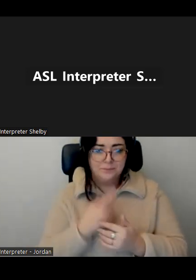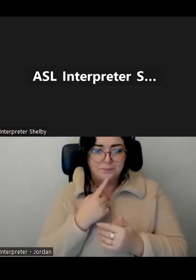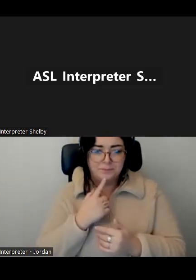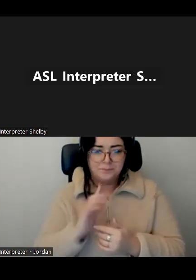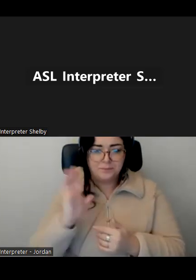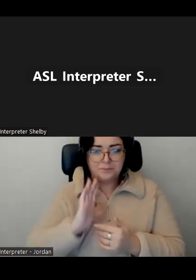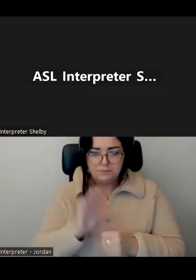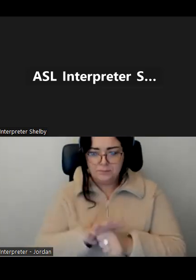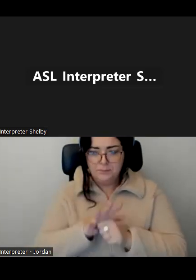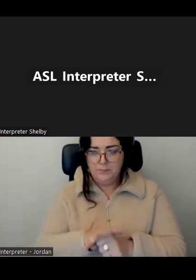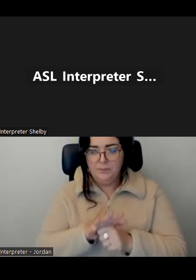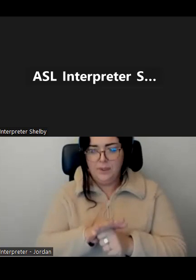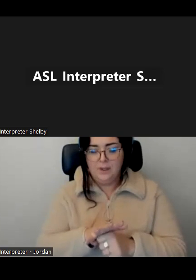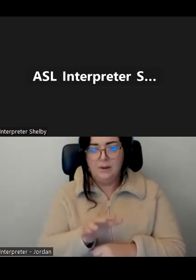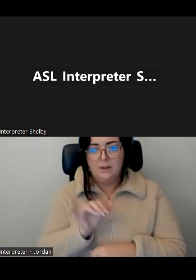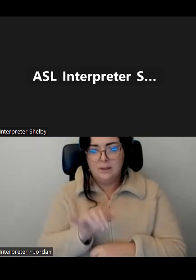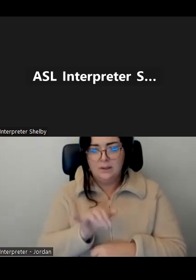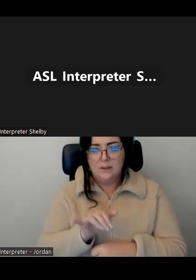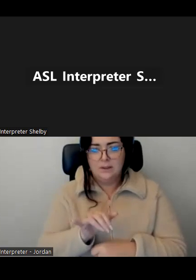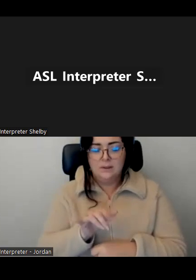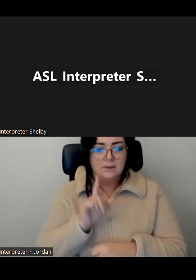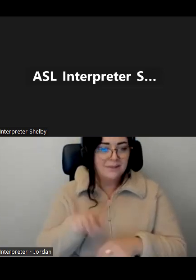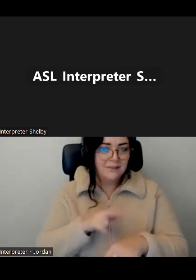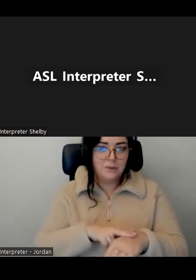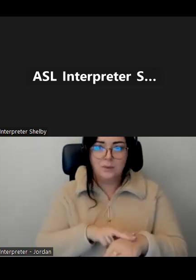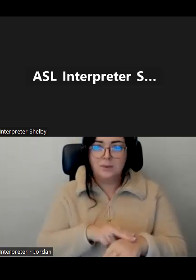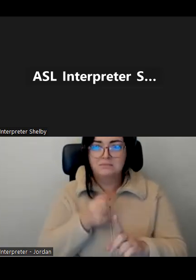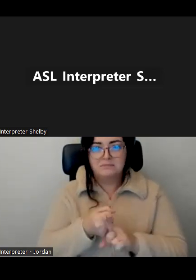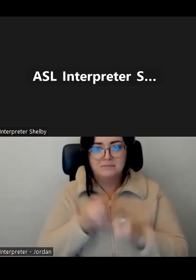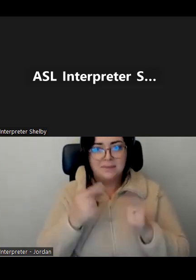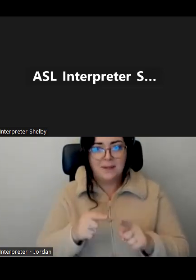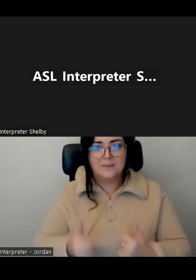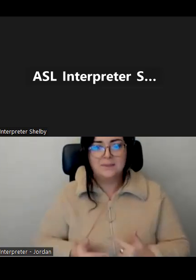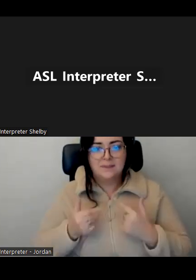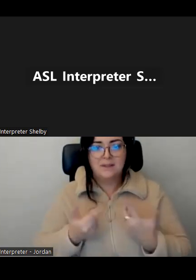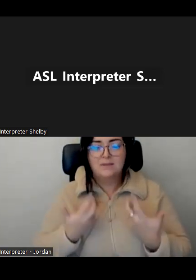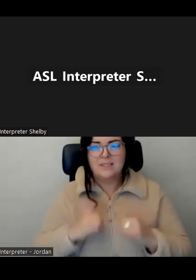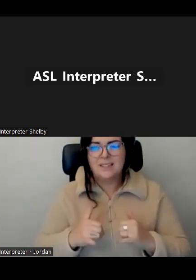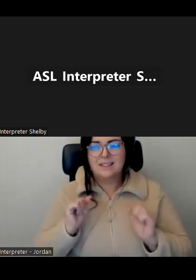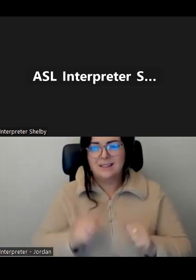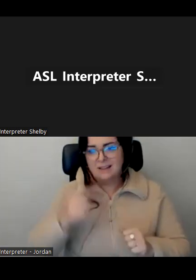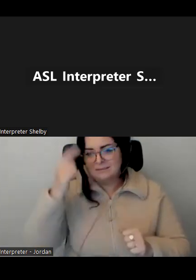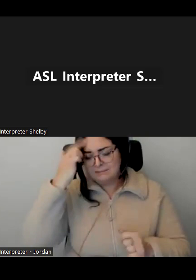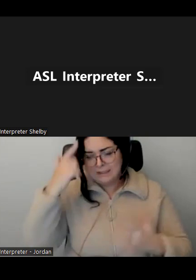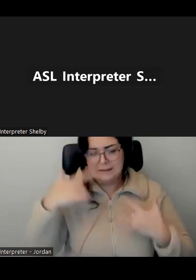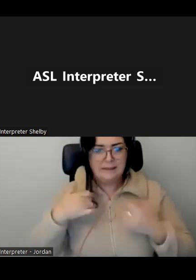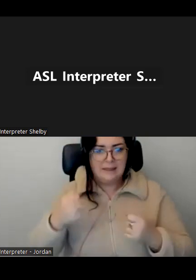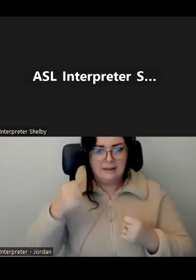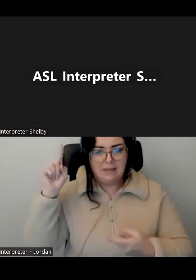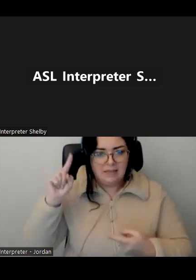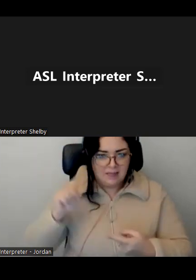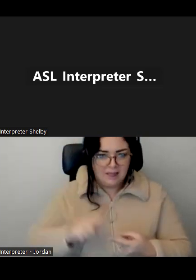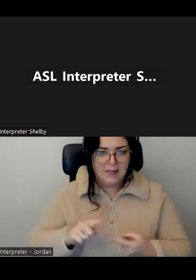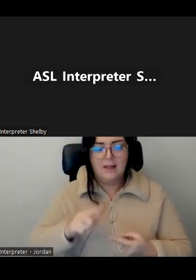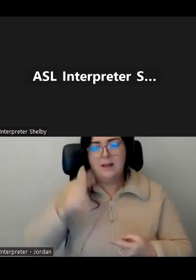stress can, even though stress is a normal part of life, stress can lead to poor mental health, can lead to mental illness if it goes on and